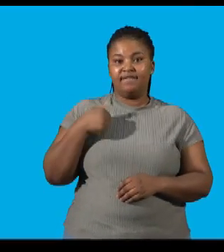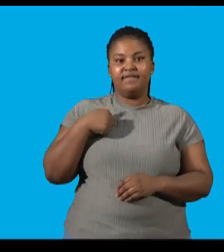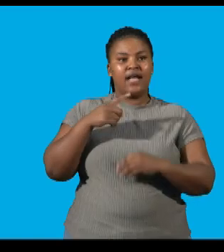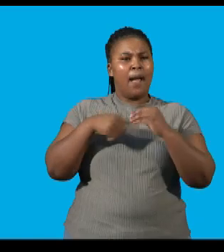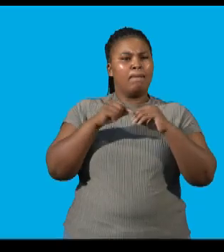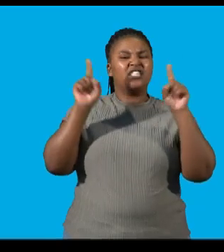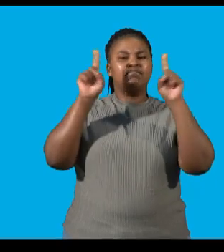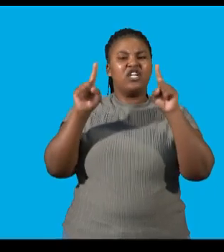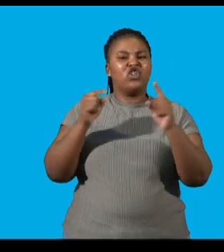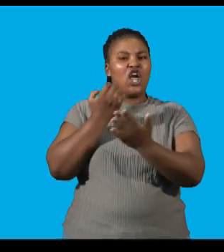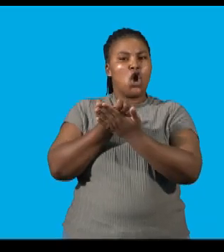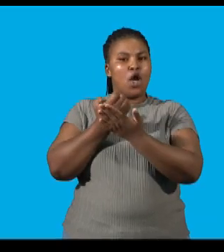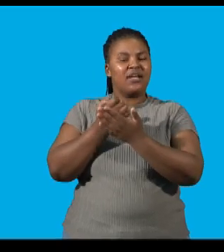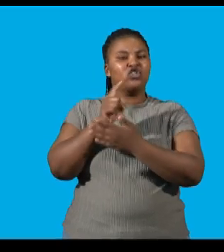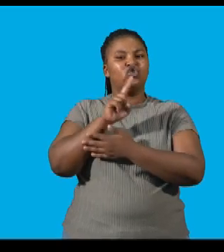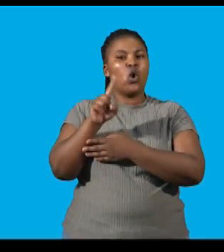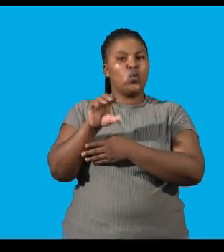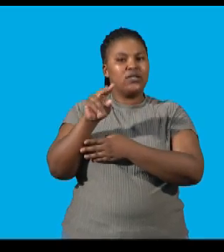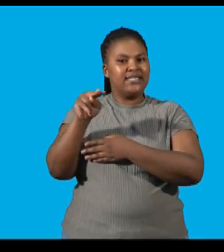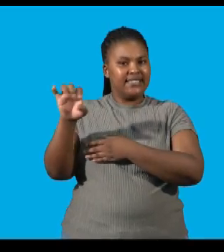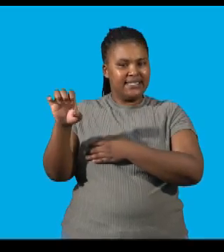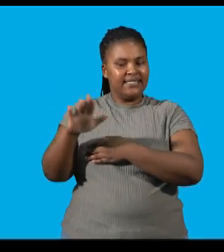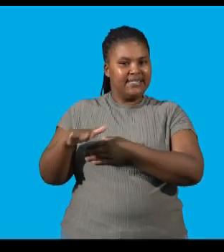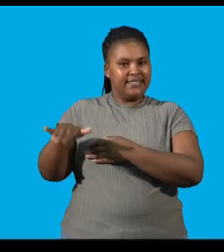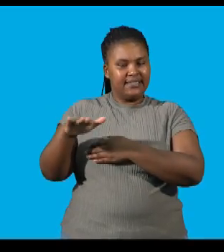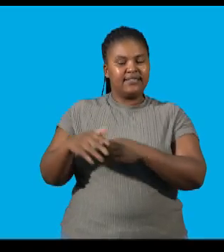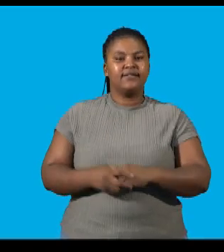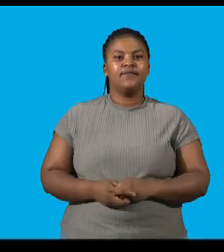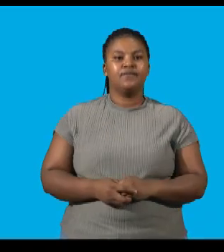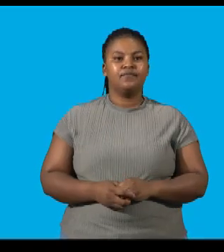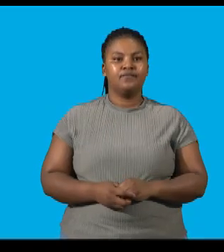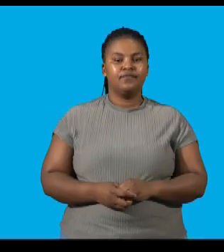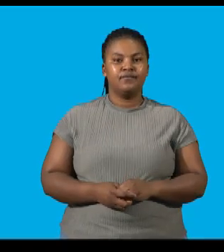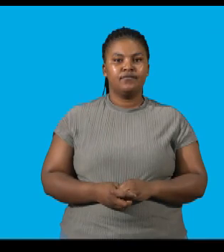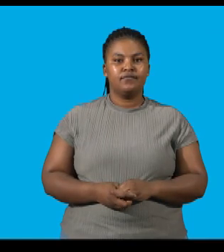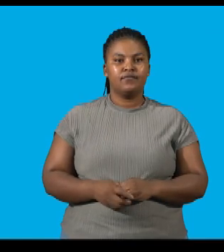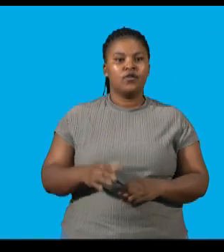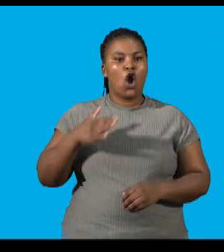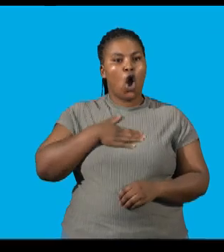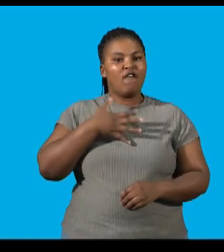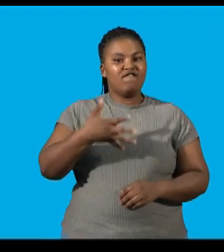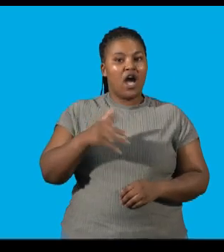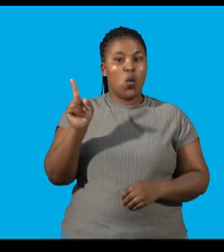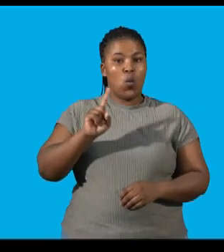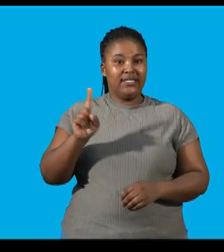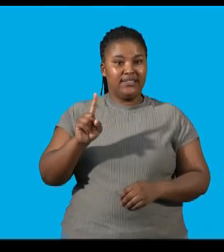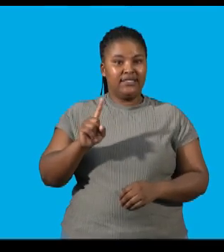given. It's about special economic zones. Then what they